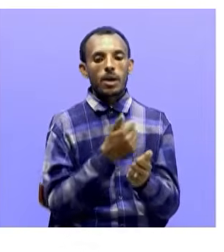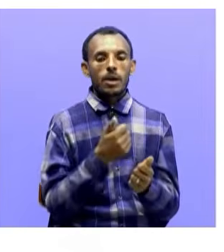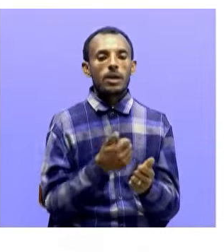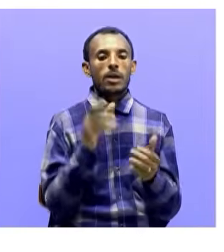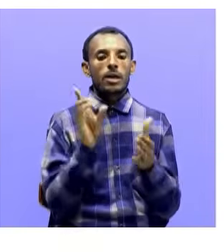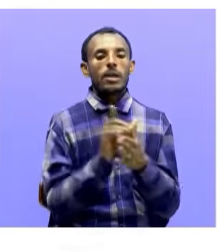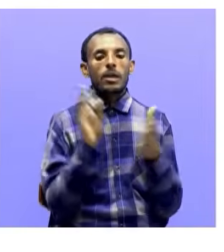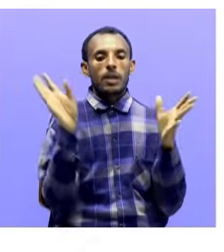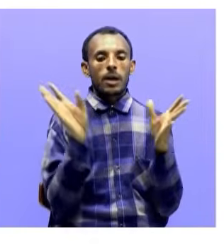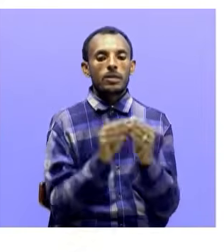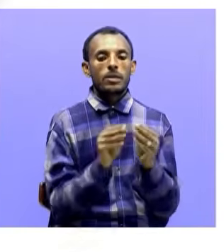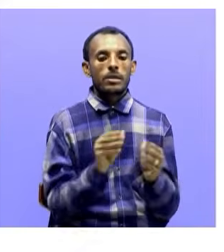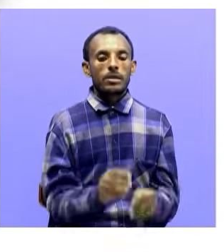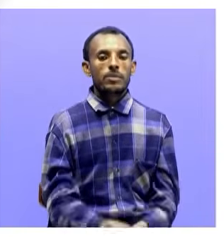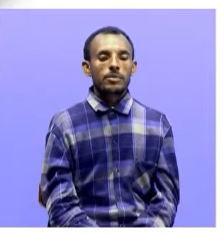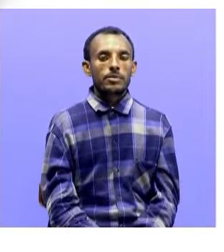data set.